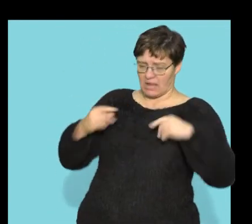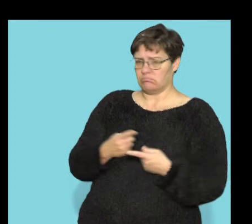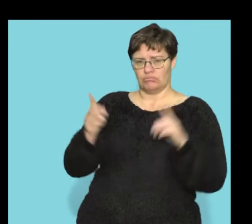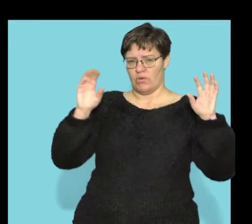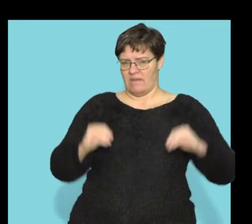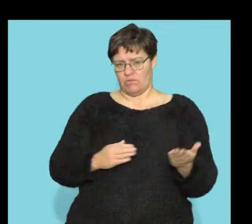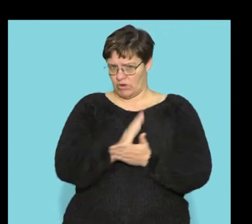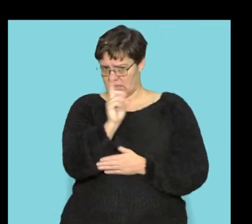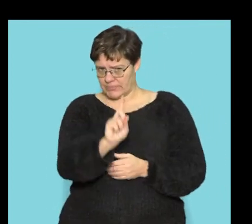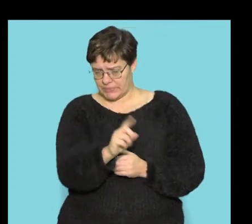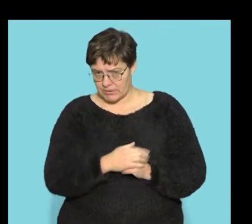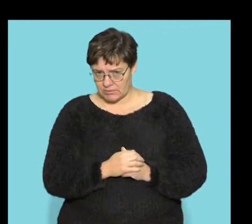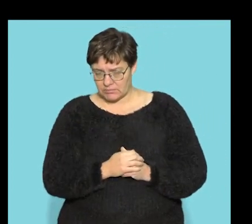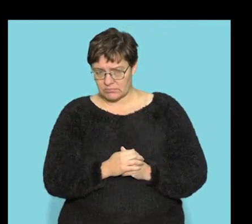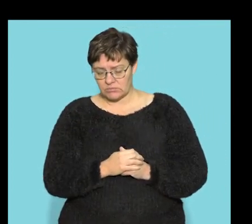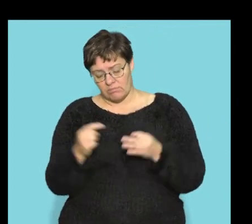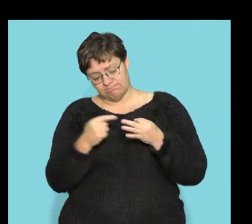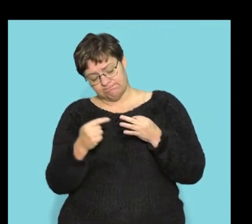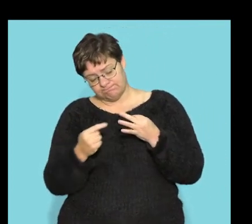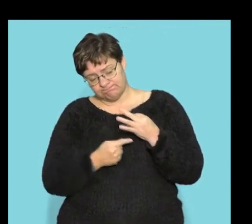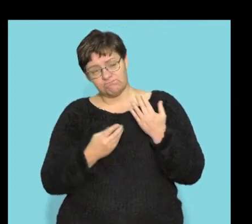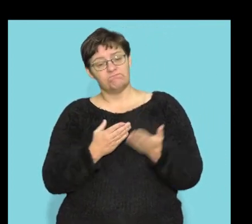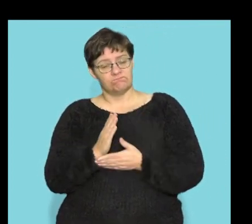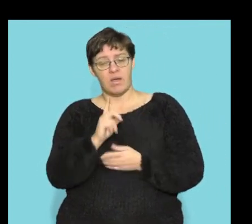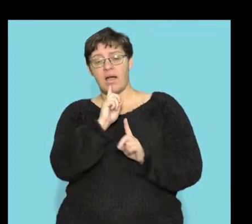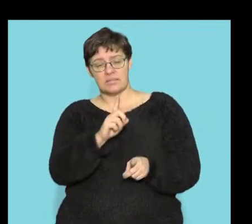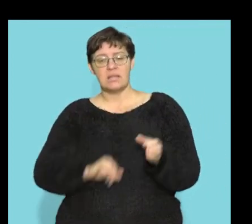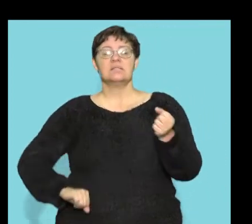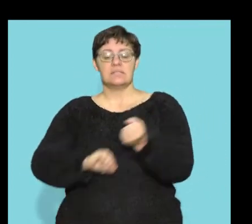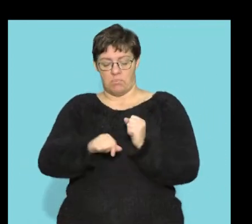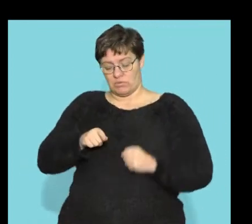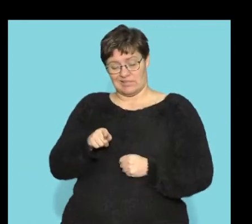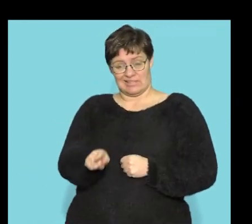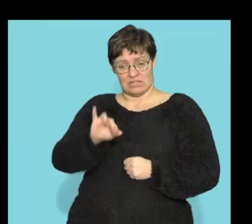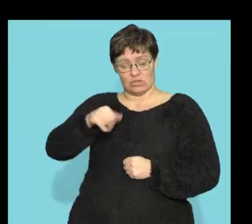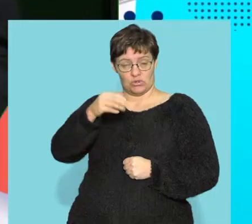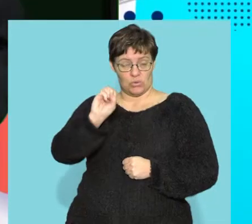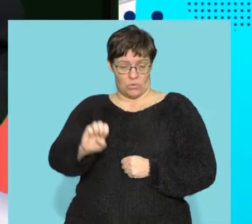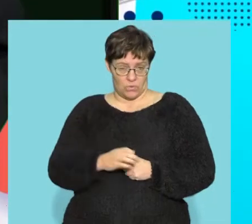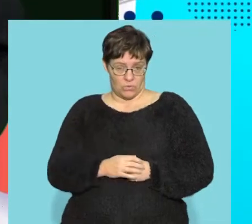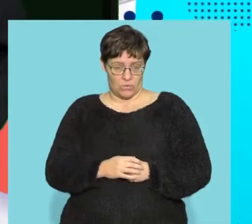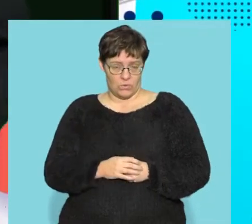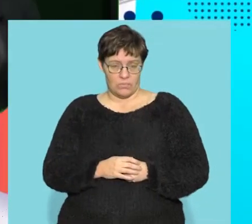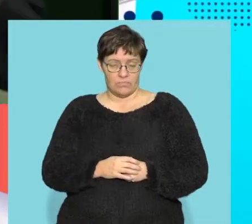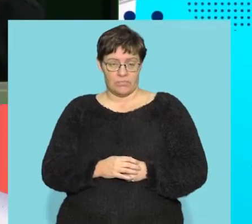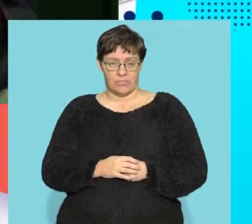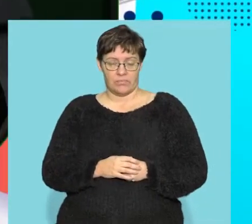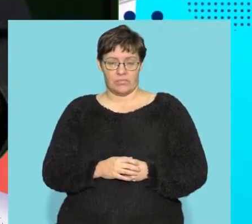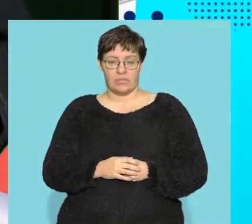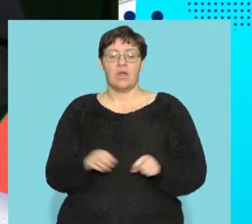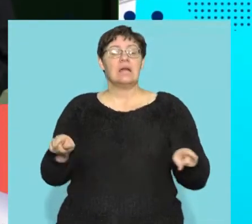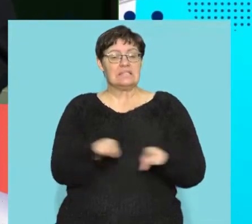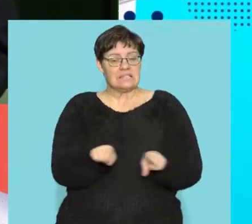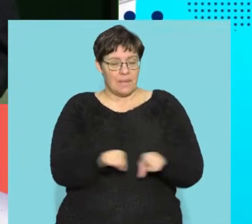these answers that we are giving are in support of Joe. However, there's also